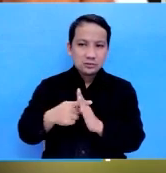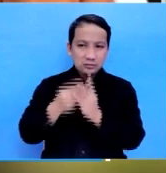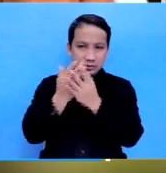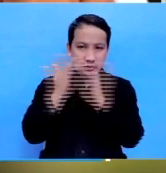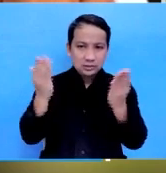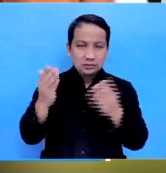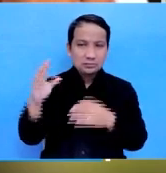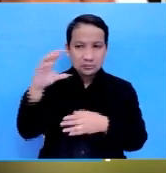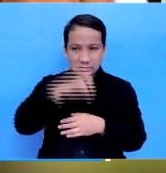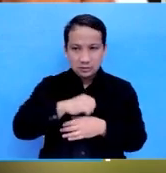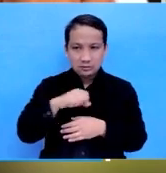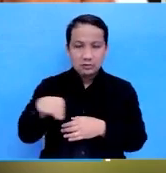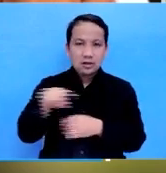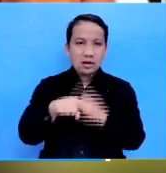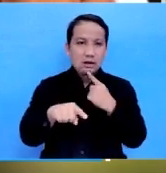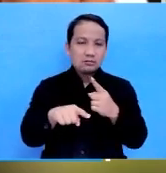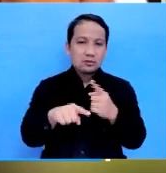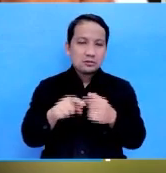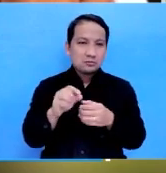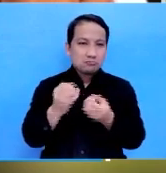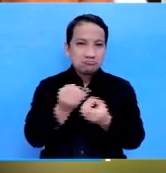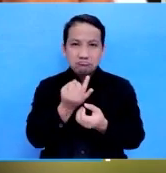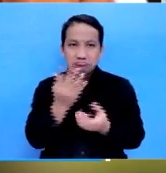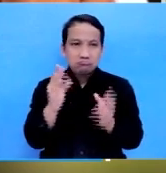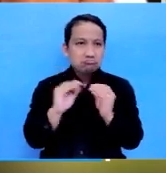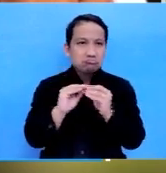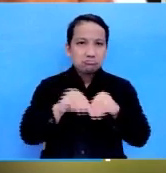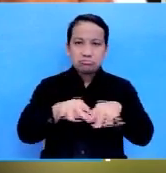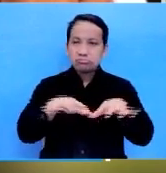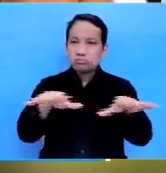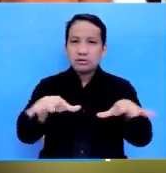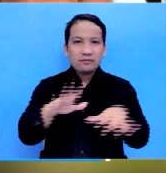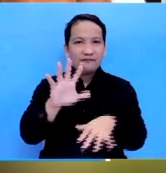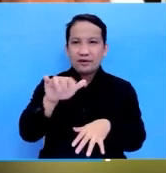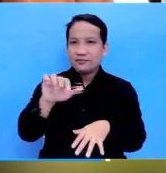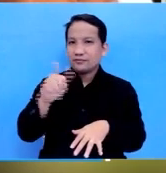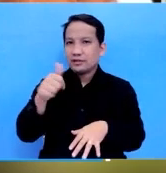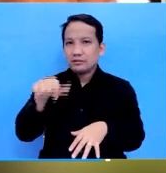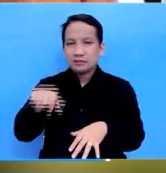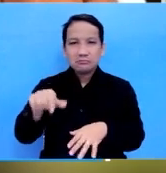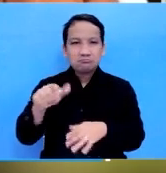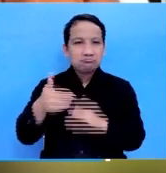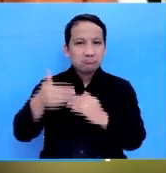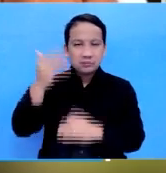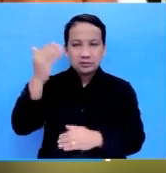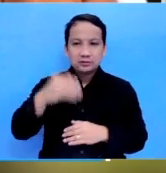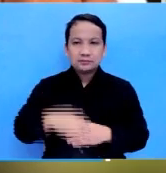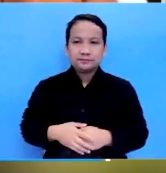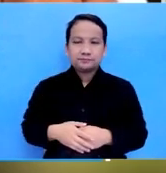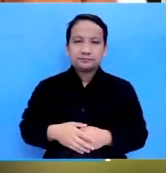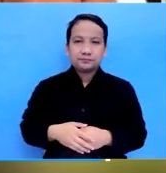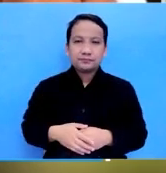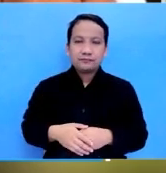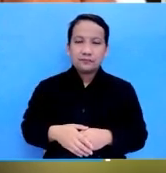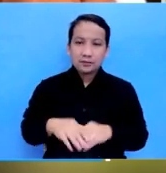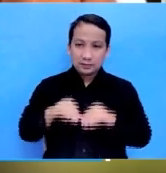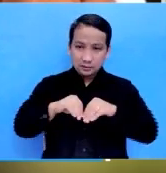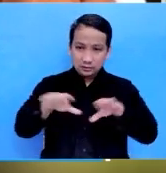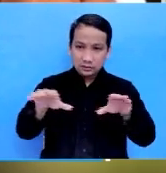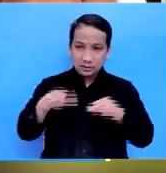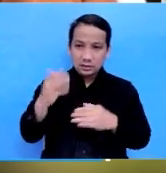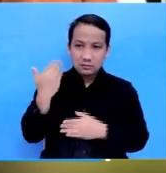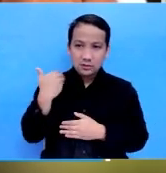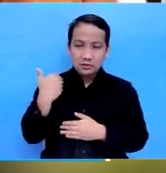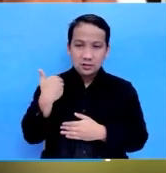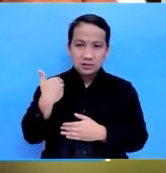estimate kung ano yung actual number of infections. It could be 5 to 10 times higher. Again, This is just a very rough